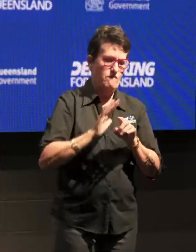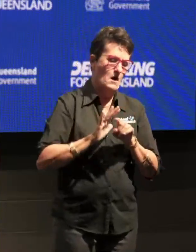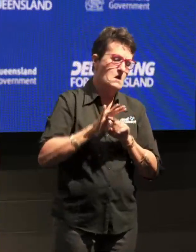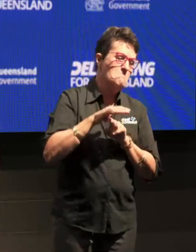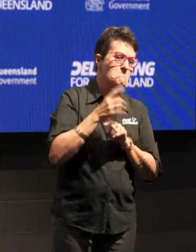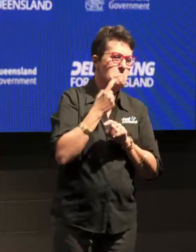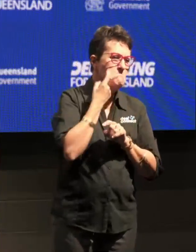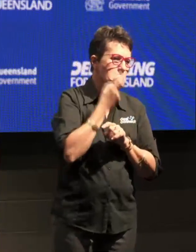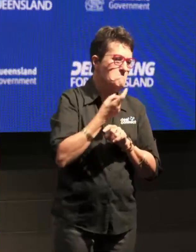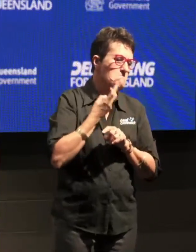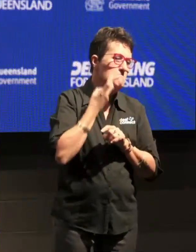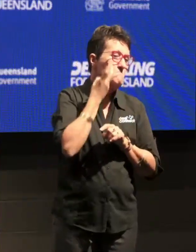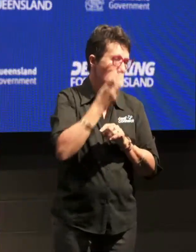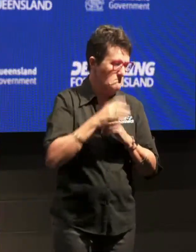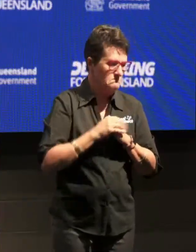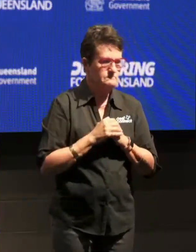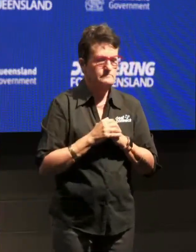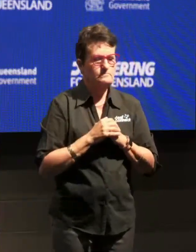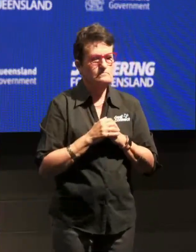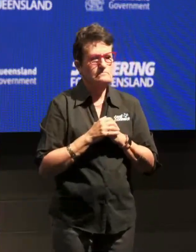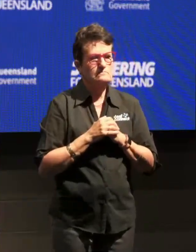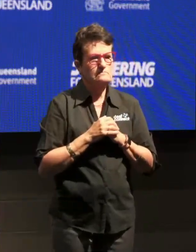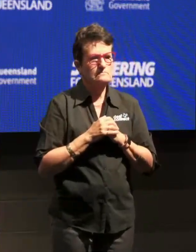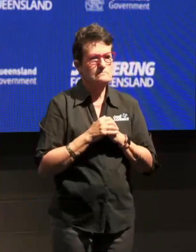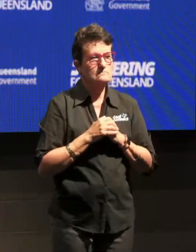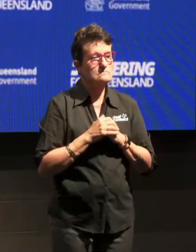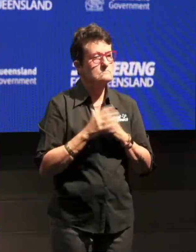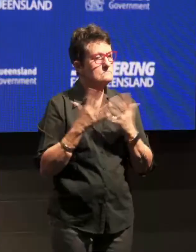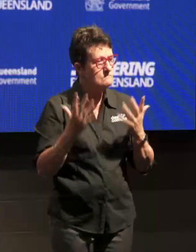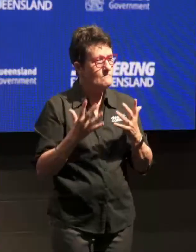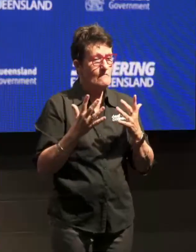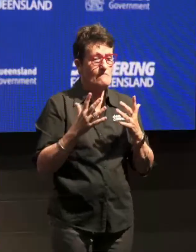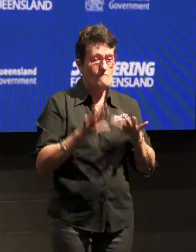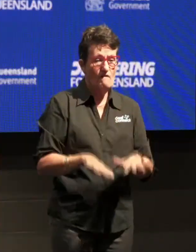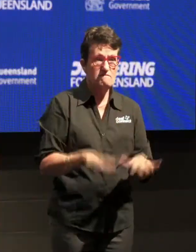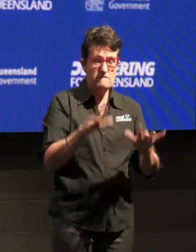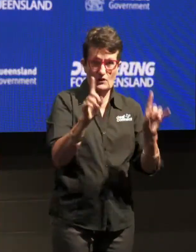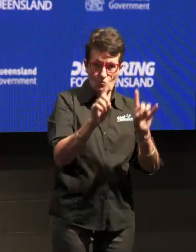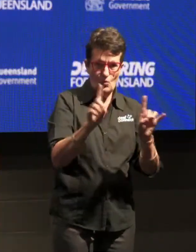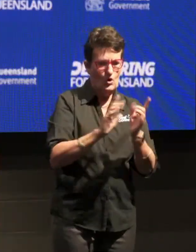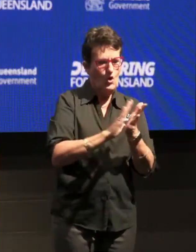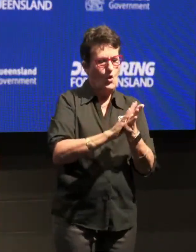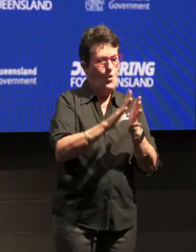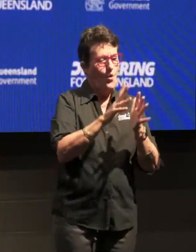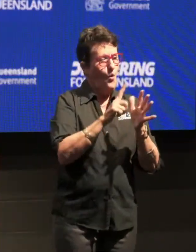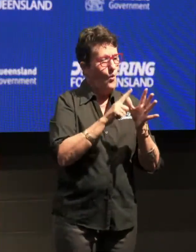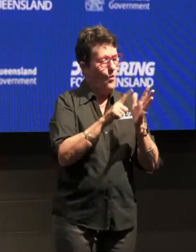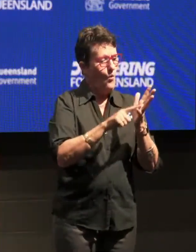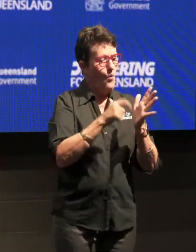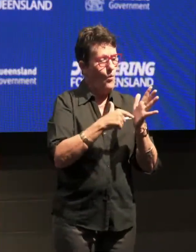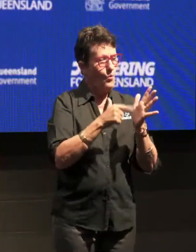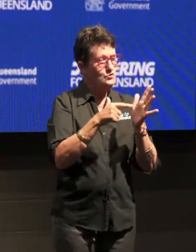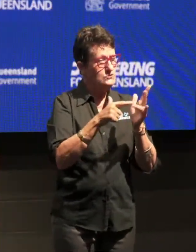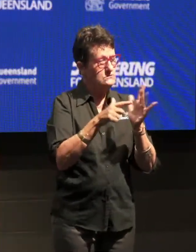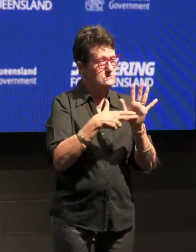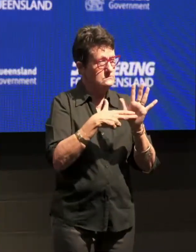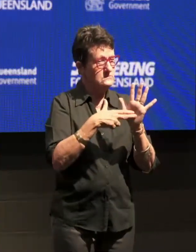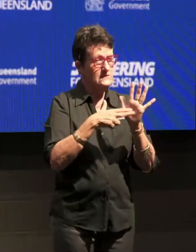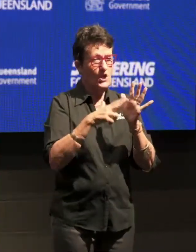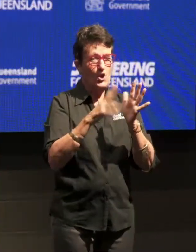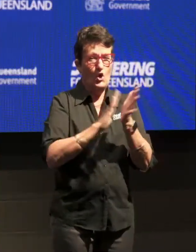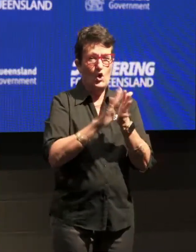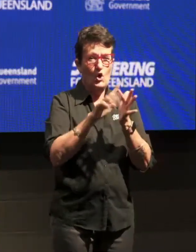48 hours. A major flood warning is current for the Horton and Herbert rivers, and warnings